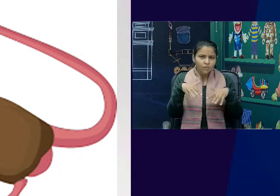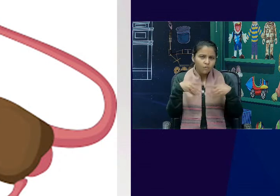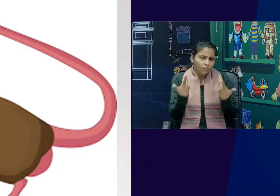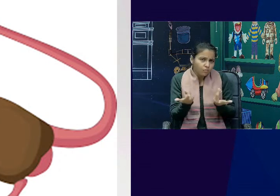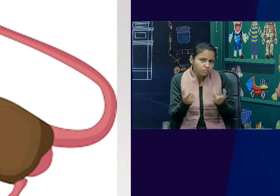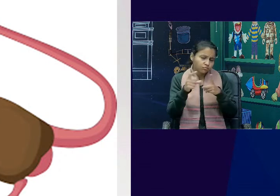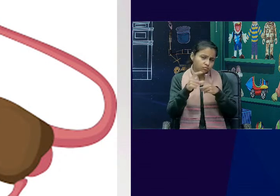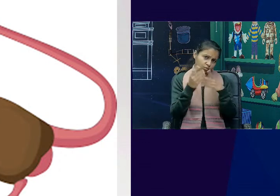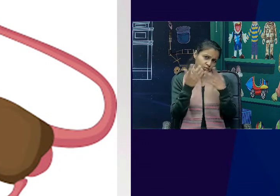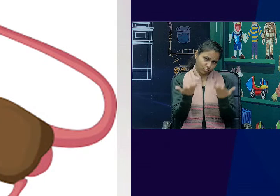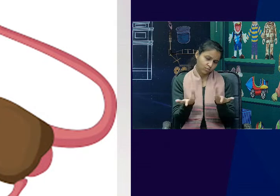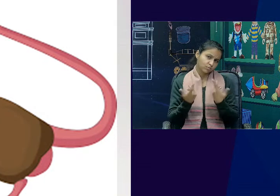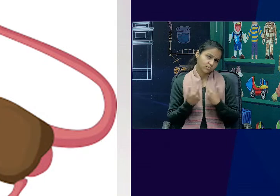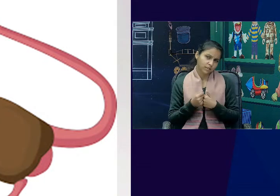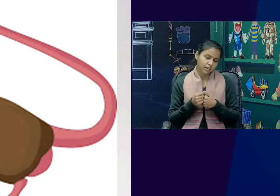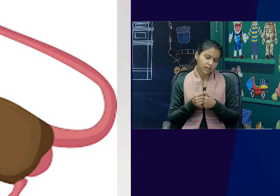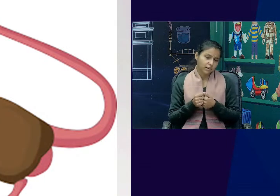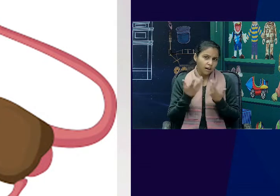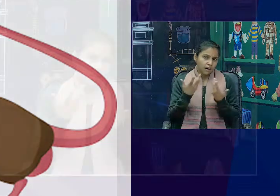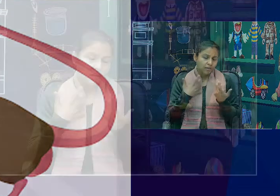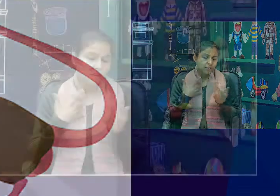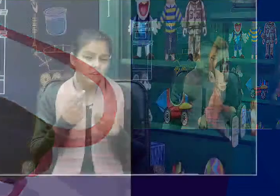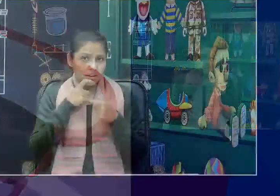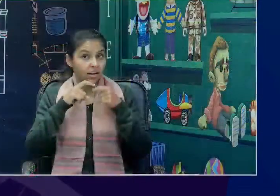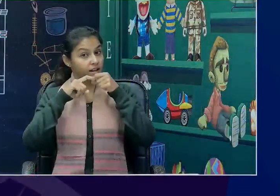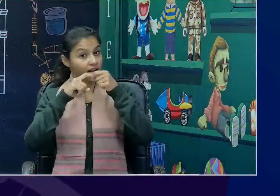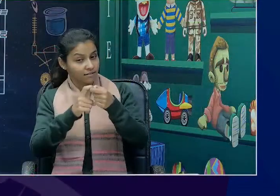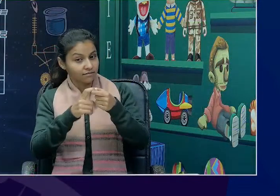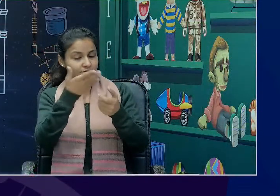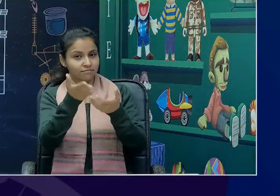is that we can ask the students that